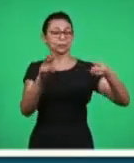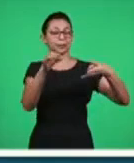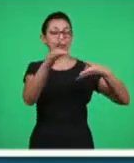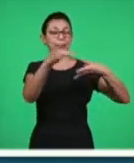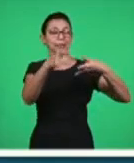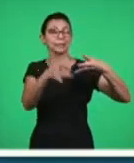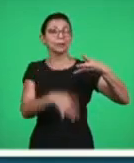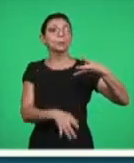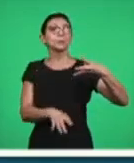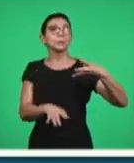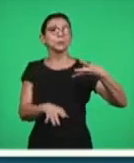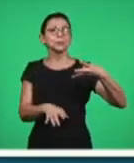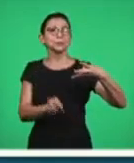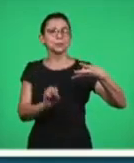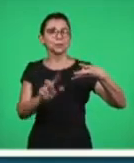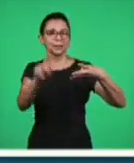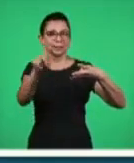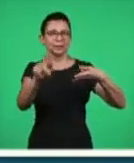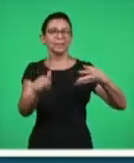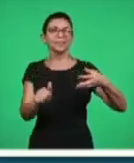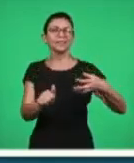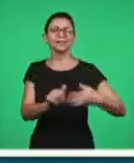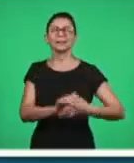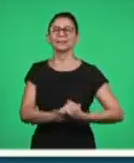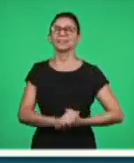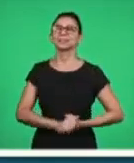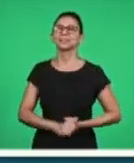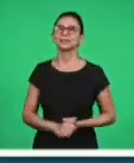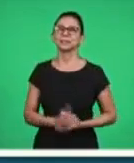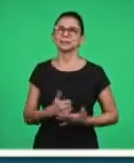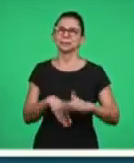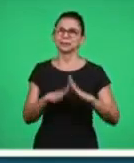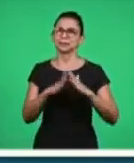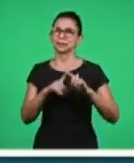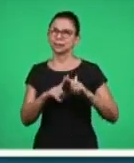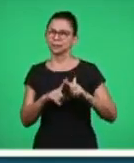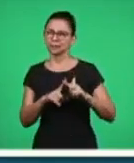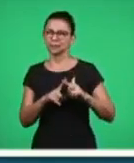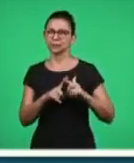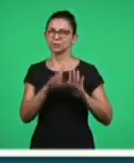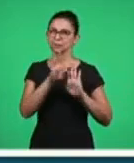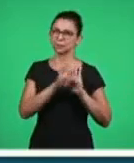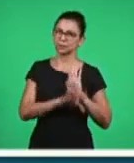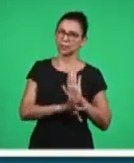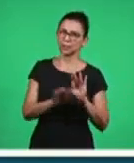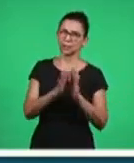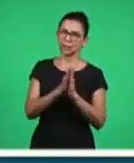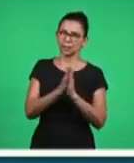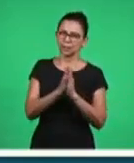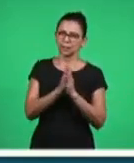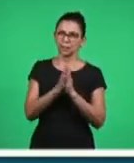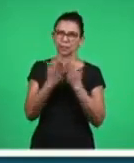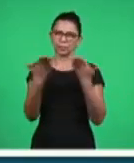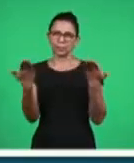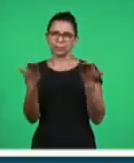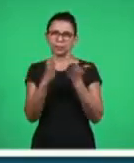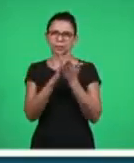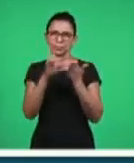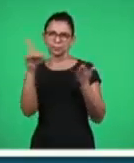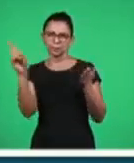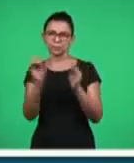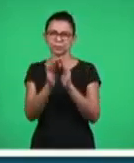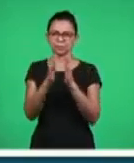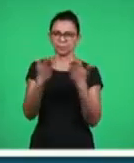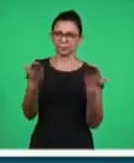one of them. Therefore, as a work that the brethren are doing their churches, the text open there, the